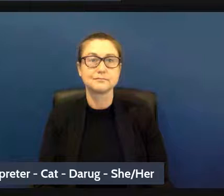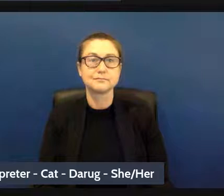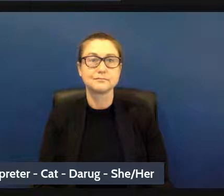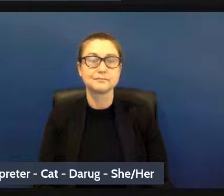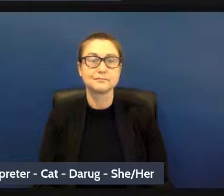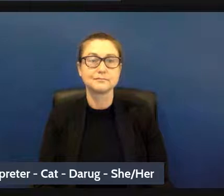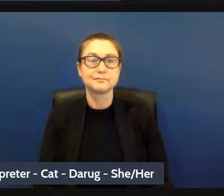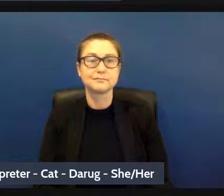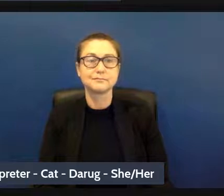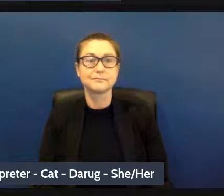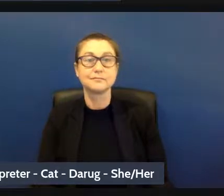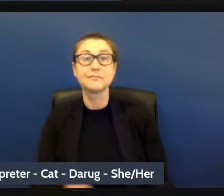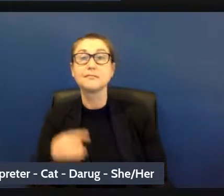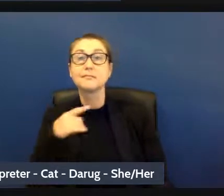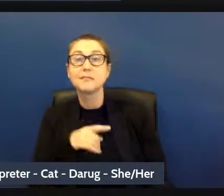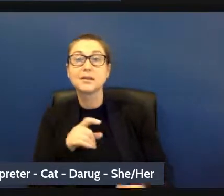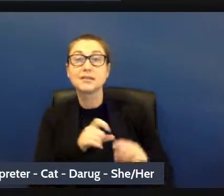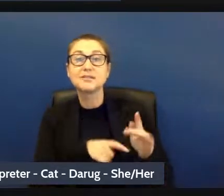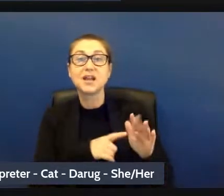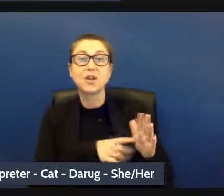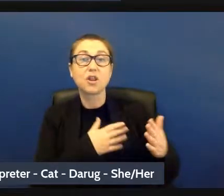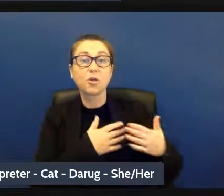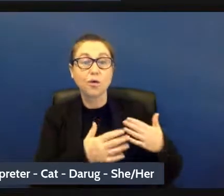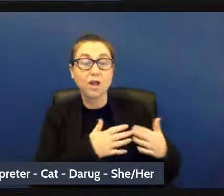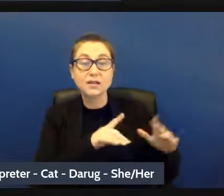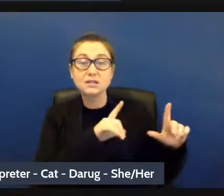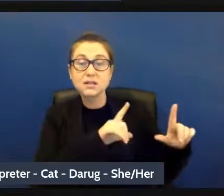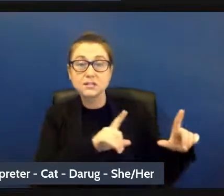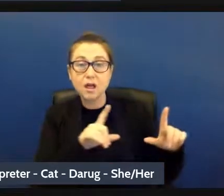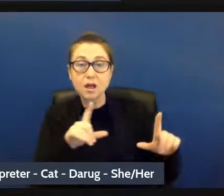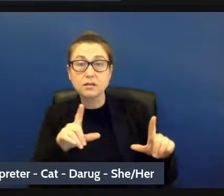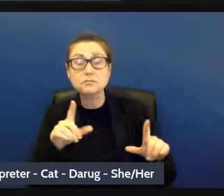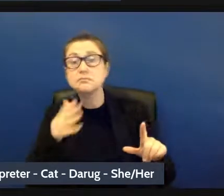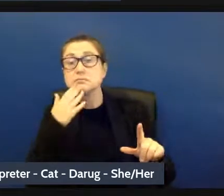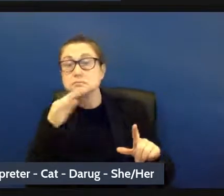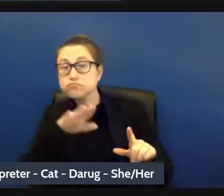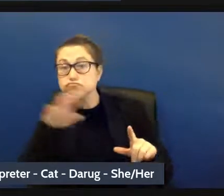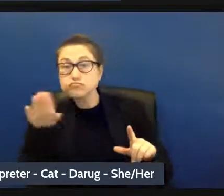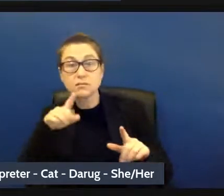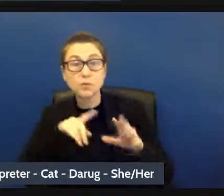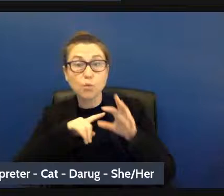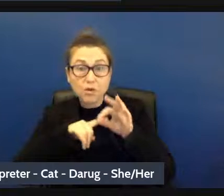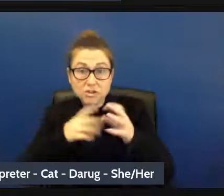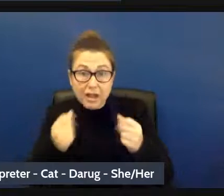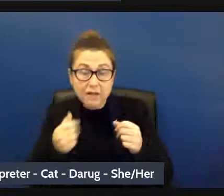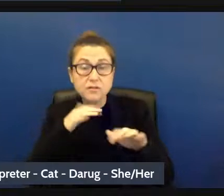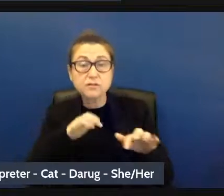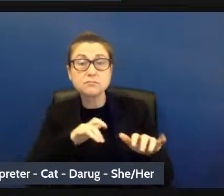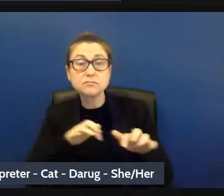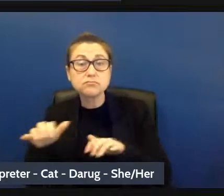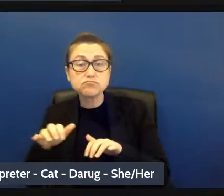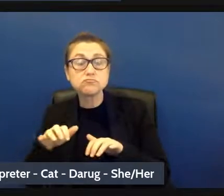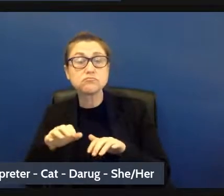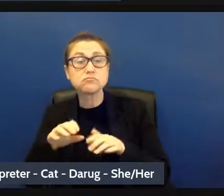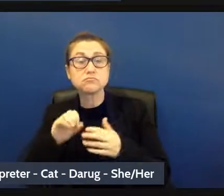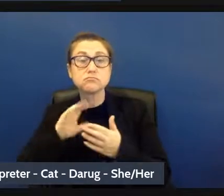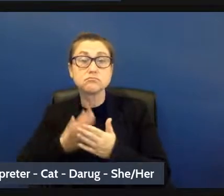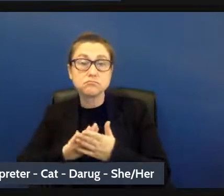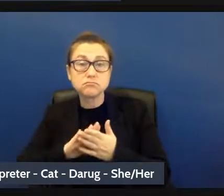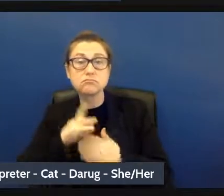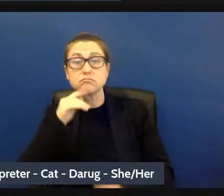And while Daniel's finding his slides, just remember if you've got any questions, you can put them in the comments and we'll put them